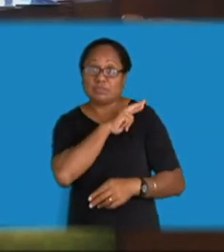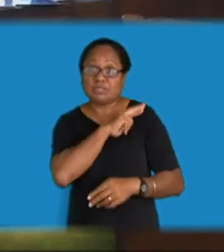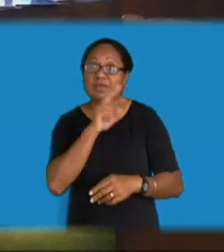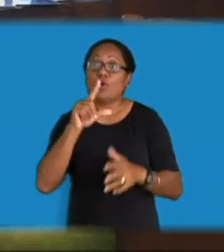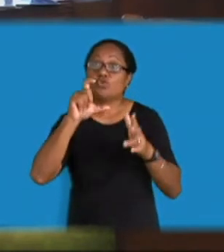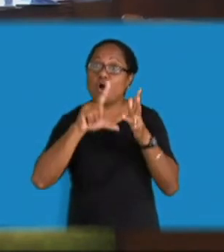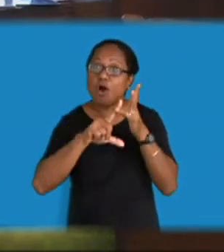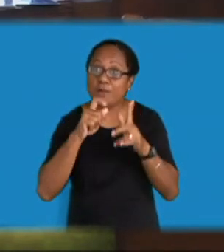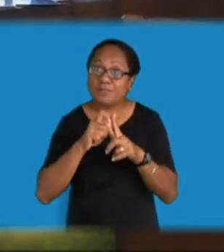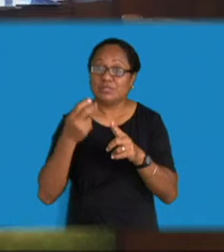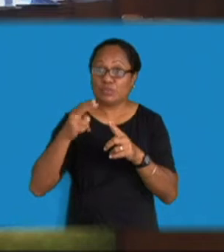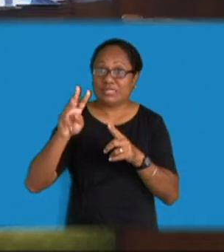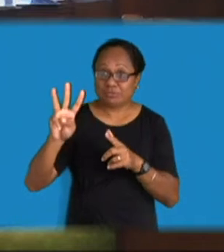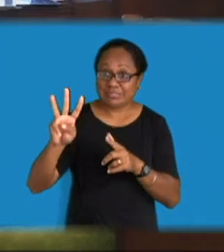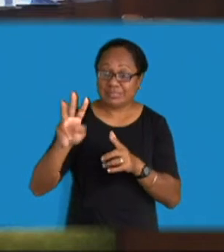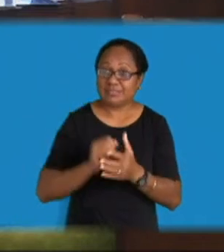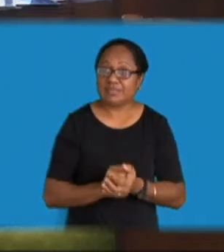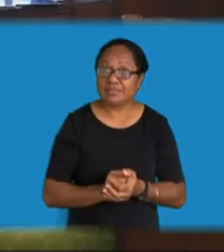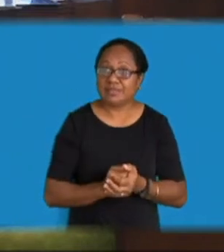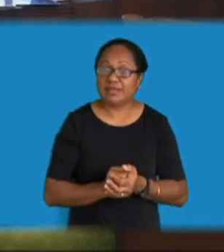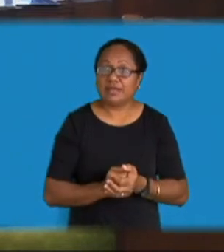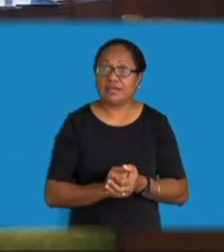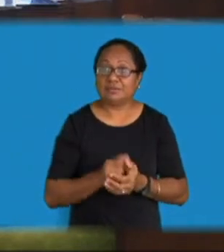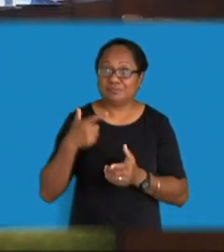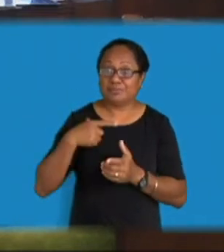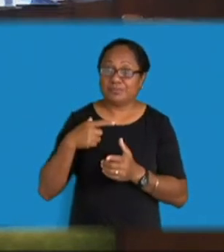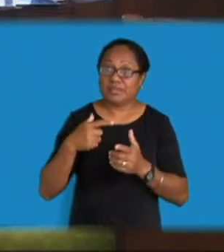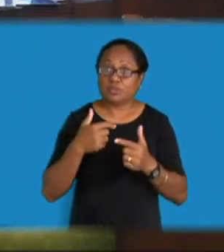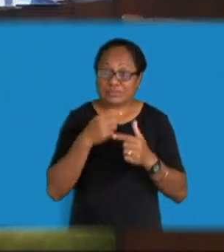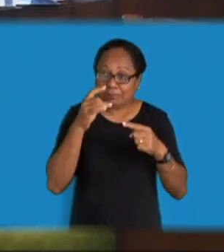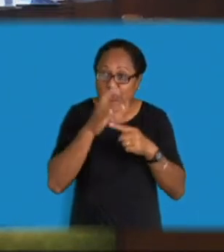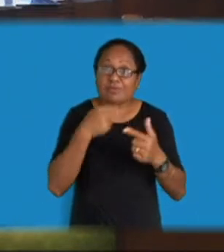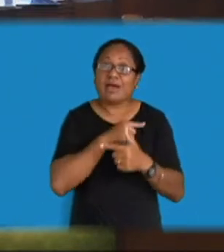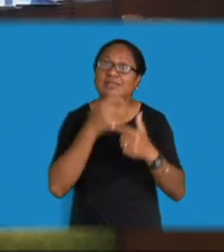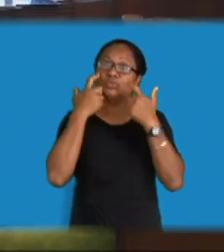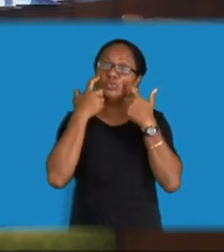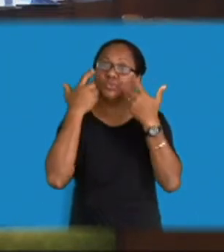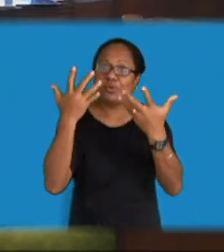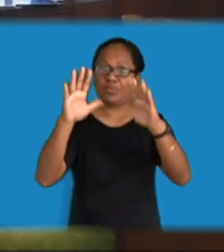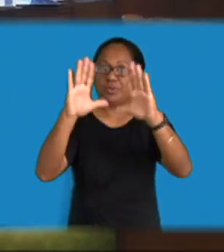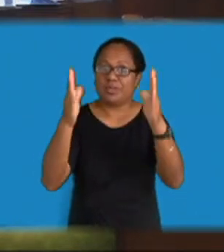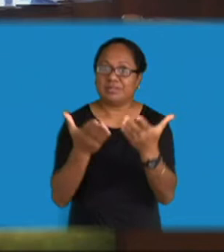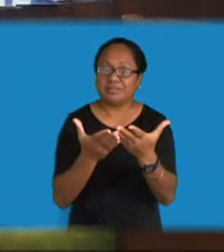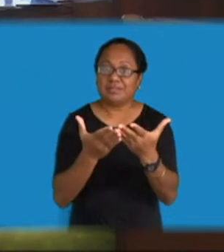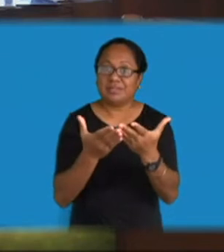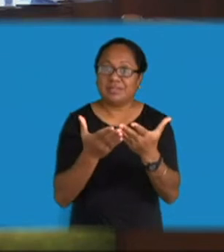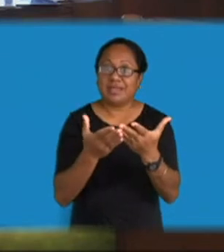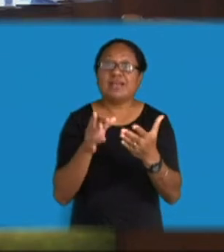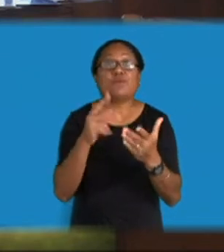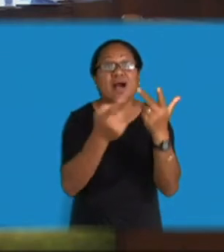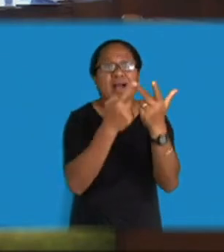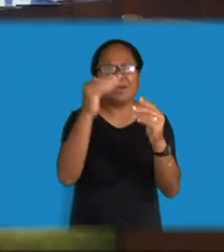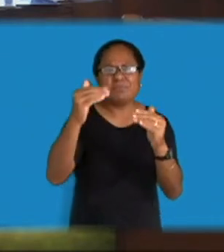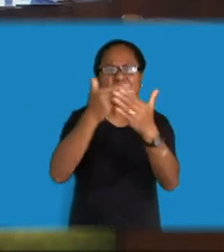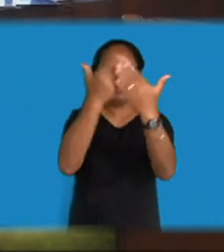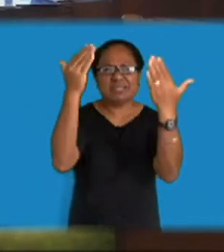President by the Honourable Prime Minister is critical to highlight to the rest of the world, especially the developed nations, that they need to